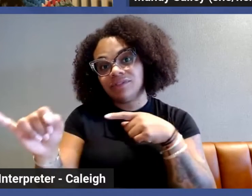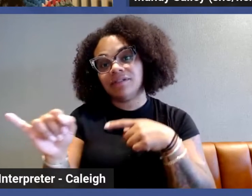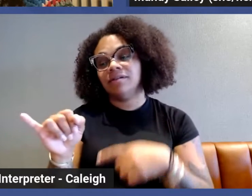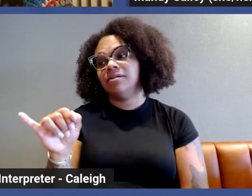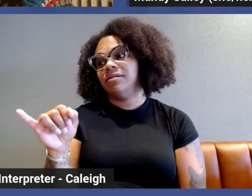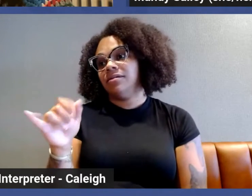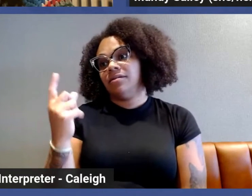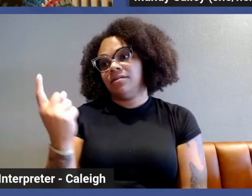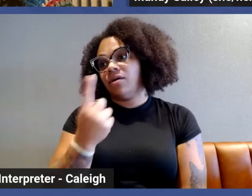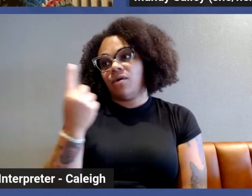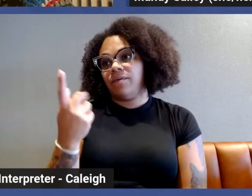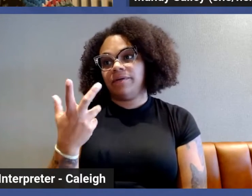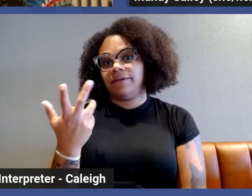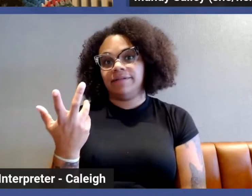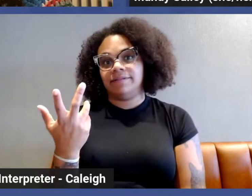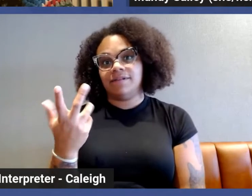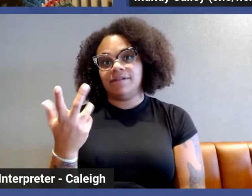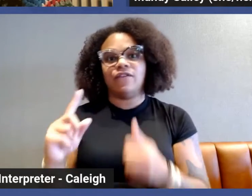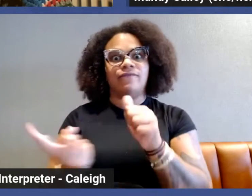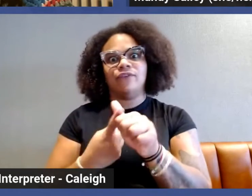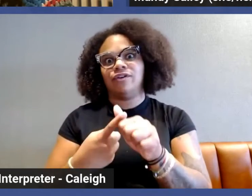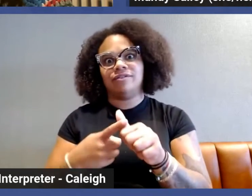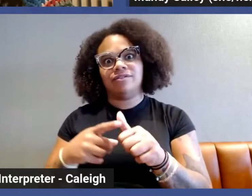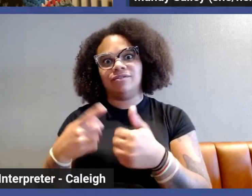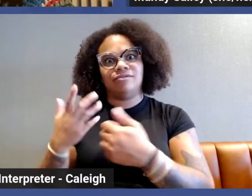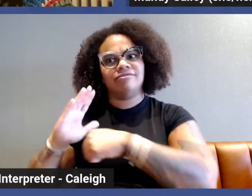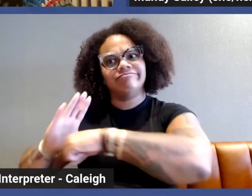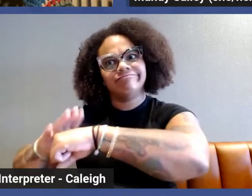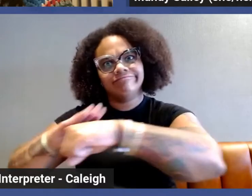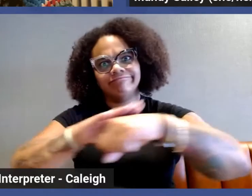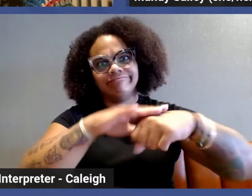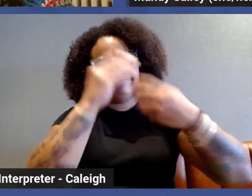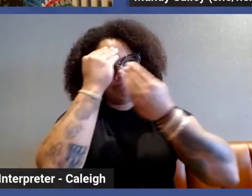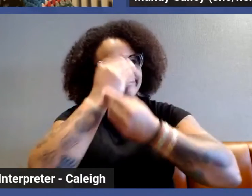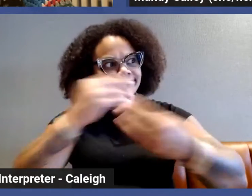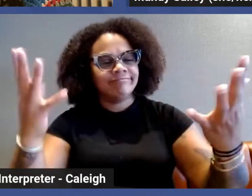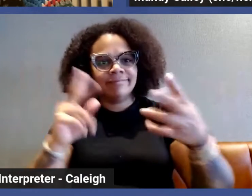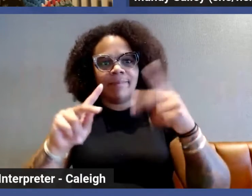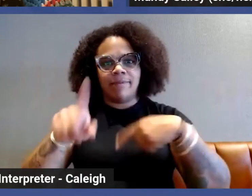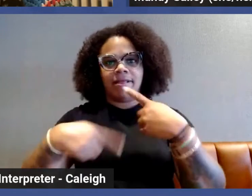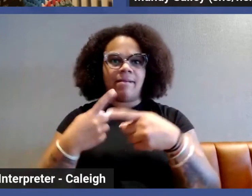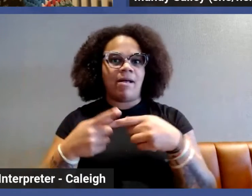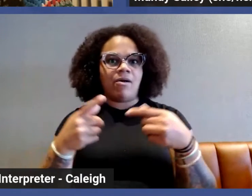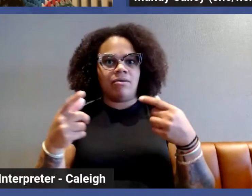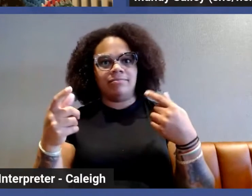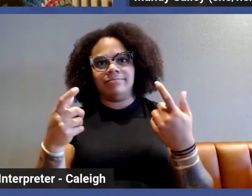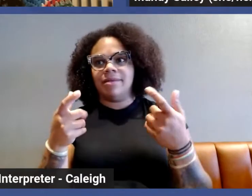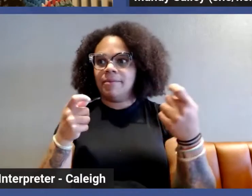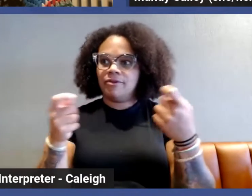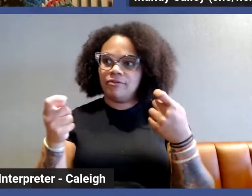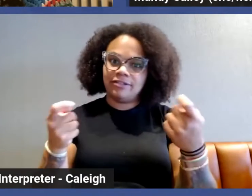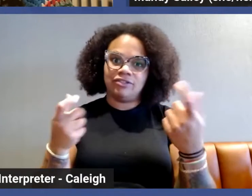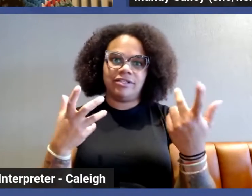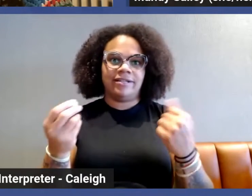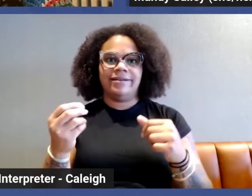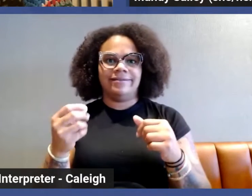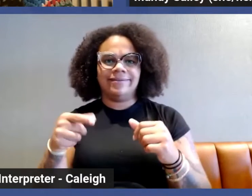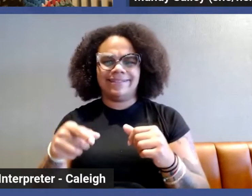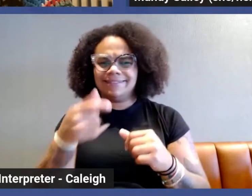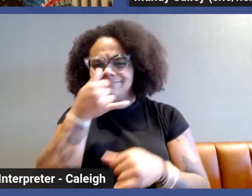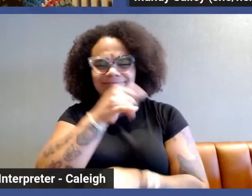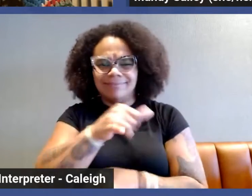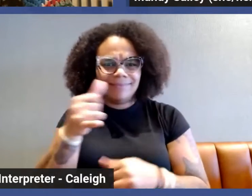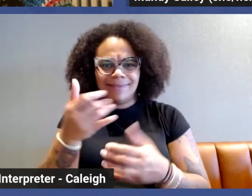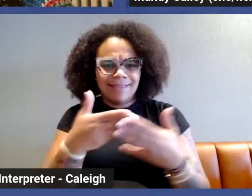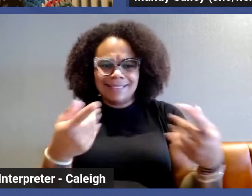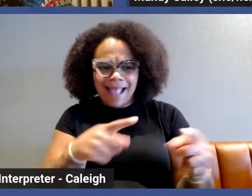sort of the first to sound the alarm when this kind of like censorship, moderation, nonsense starts